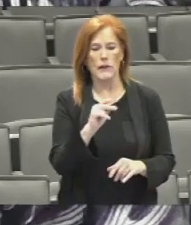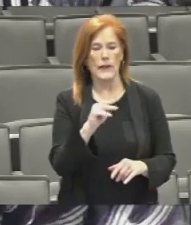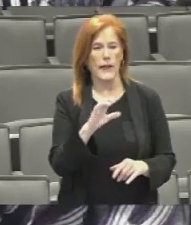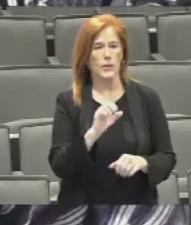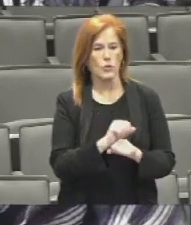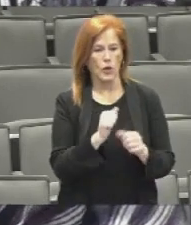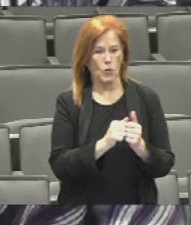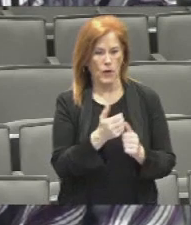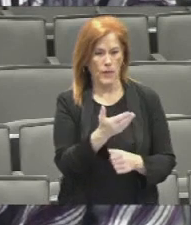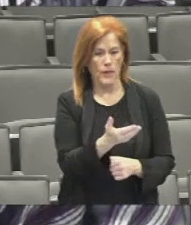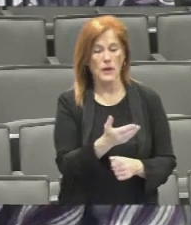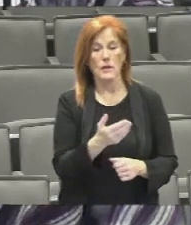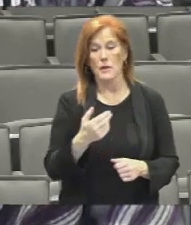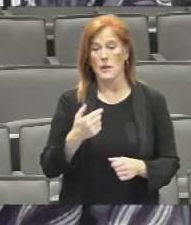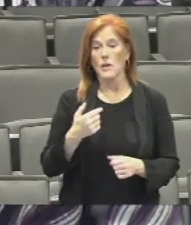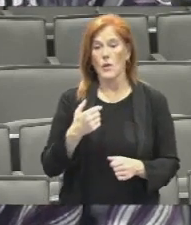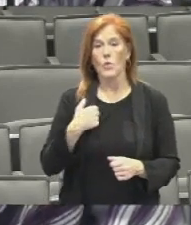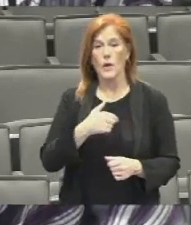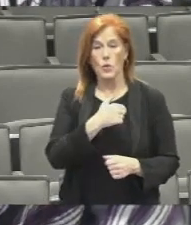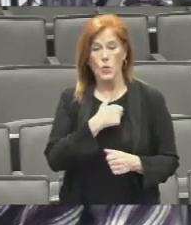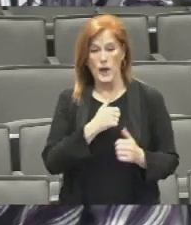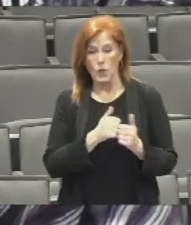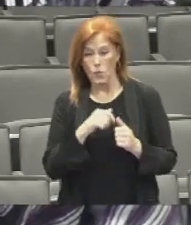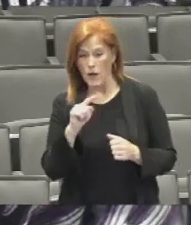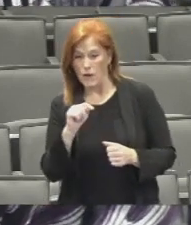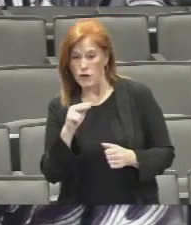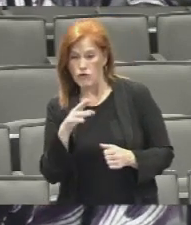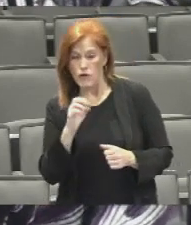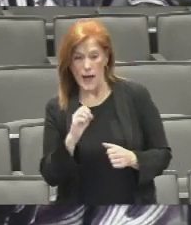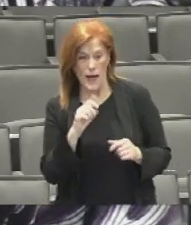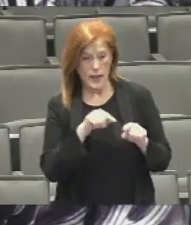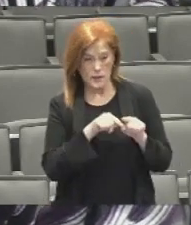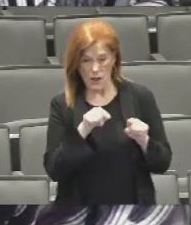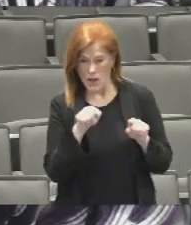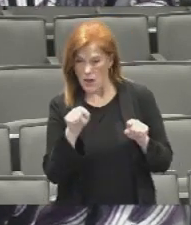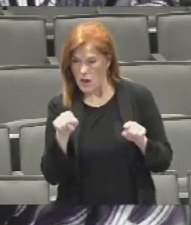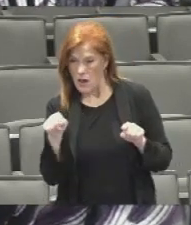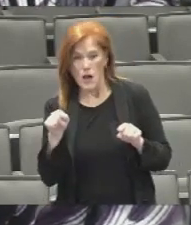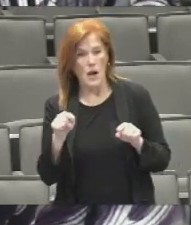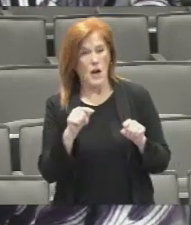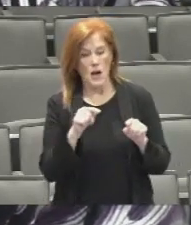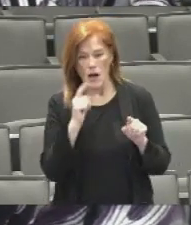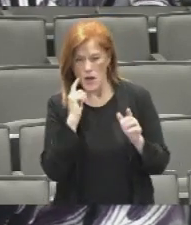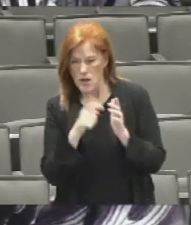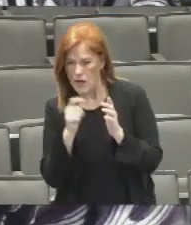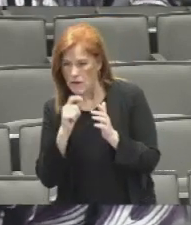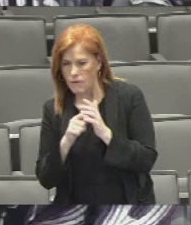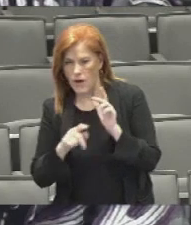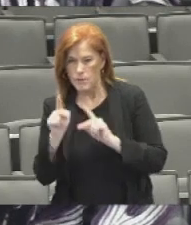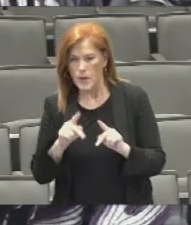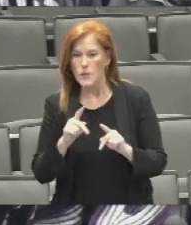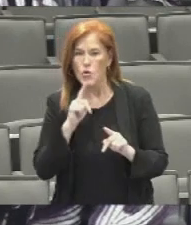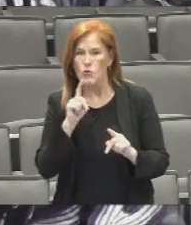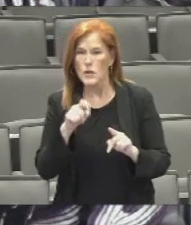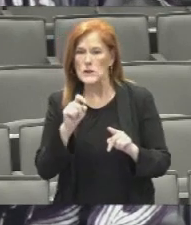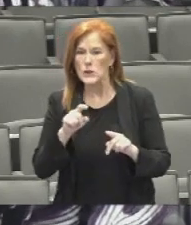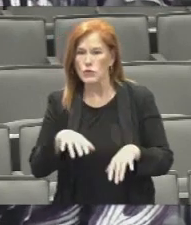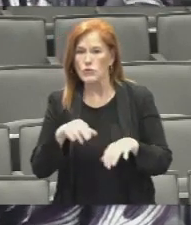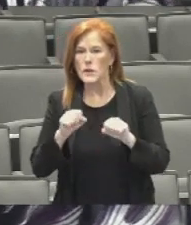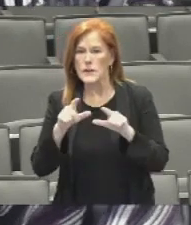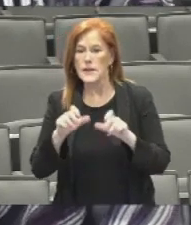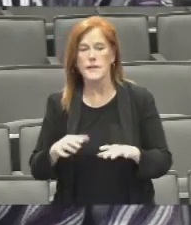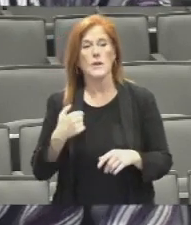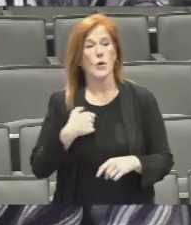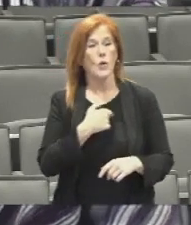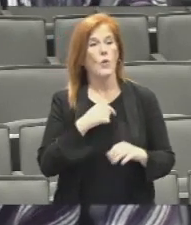with. So that when we, through tracing, are identifying individuals who need to get tested, we are actually being